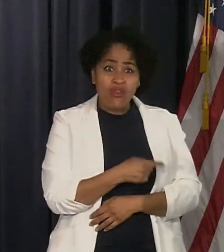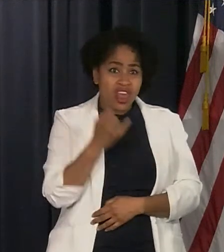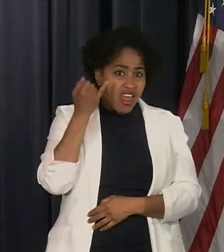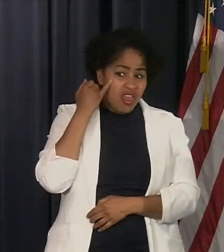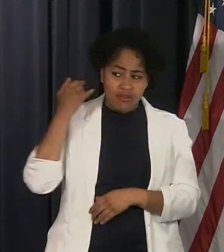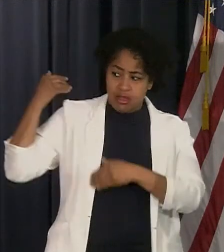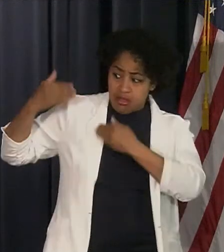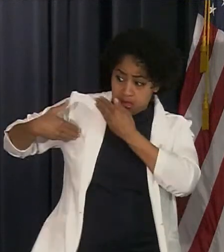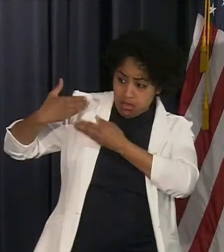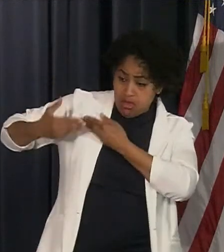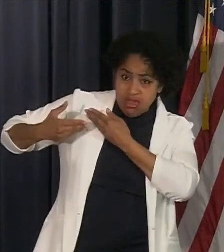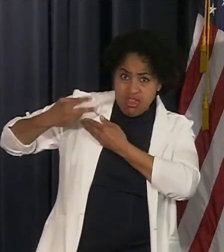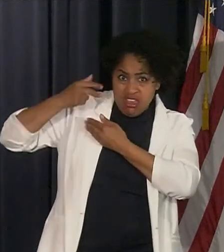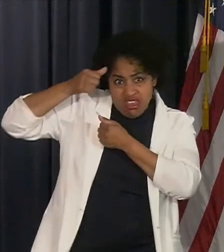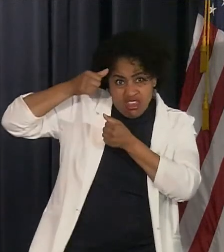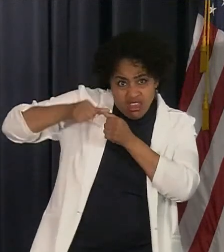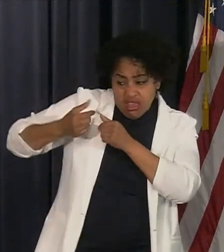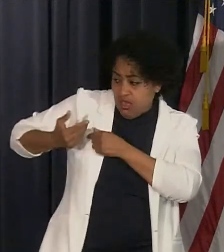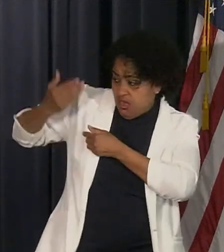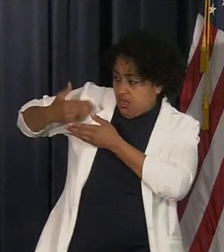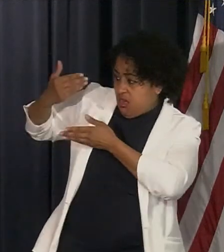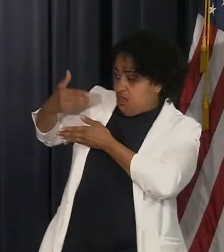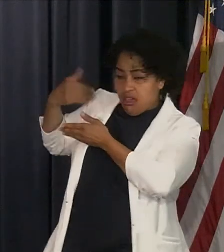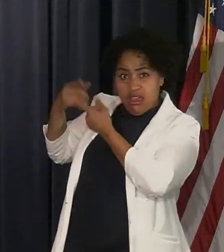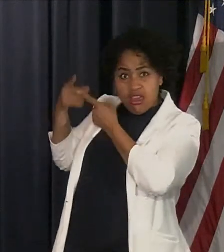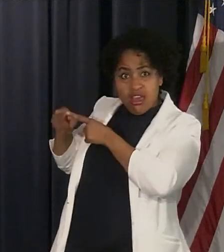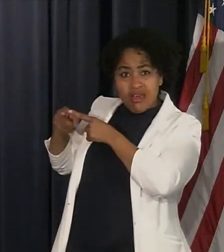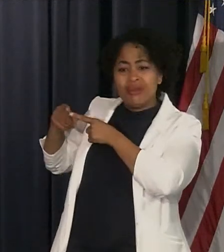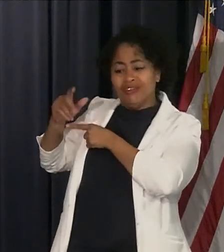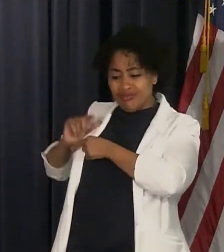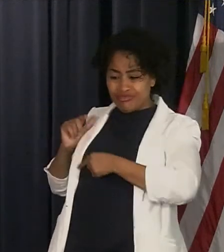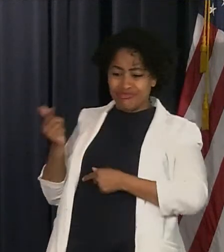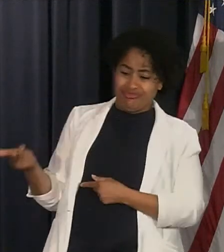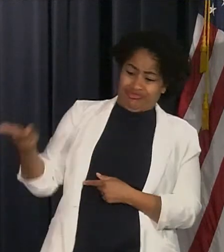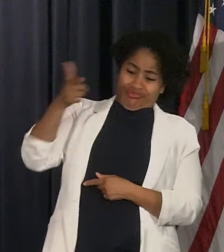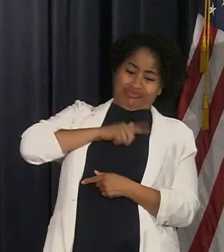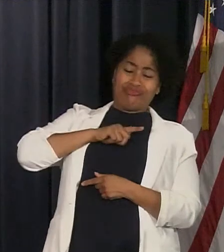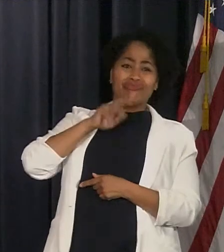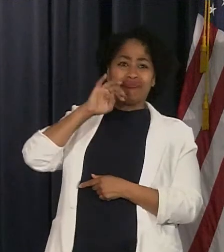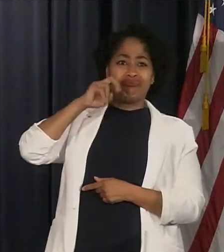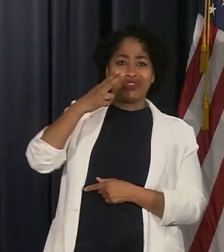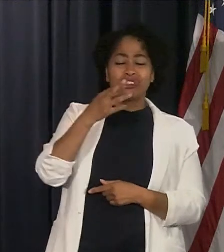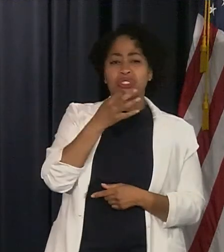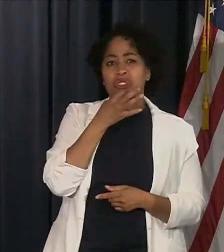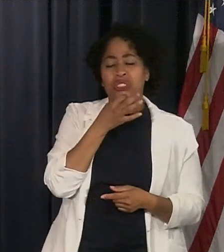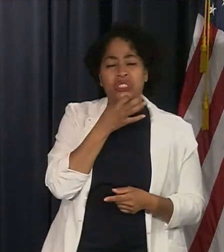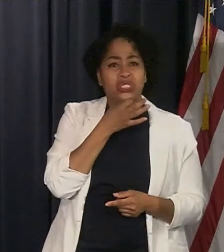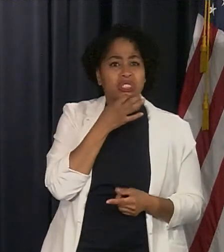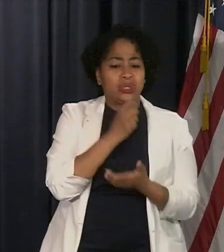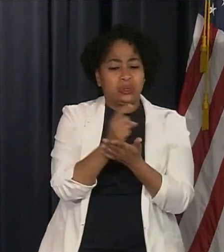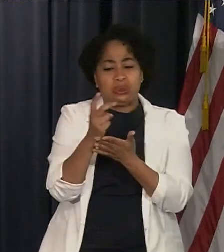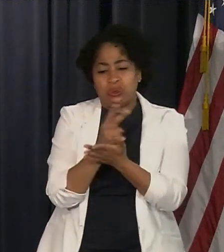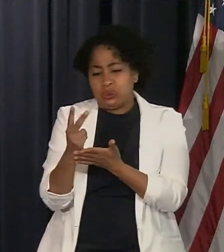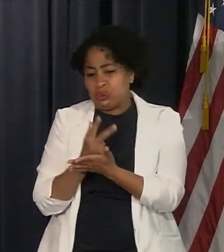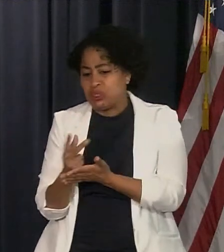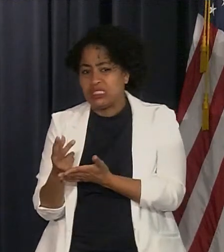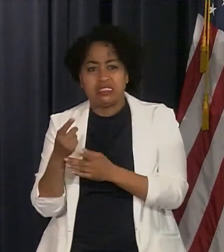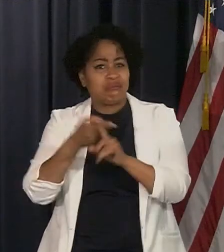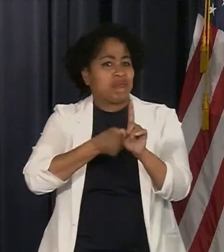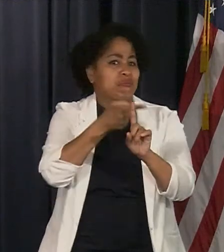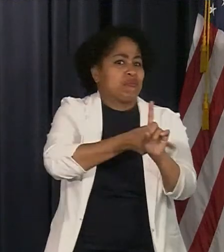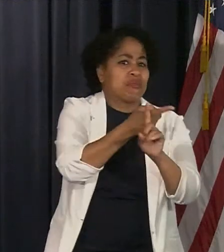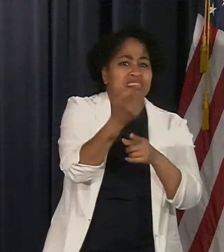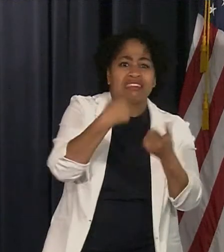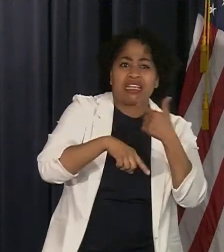patterns are any indication, this is going to be Michigan in a matter of weeks or months. And so this